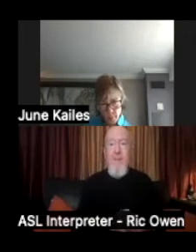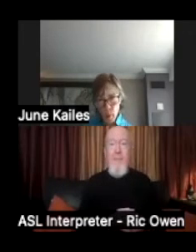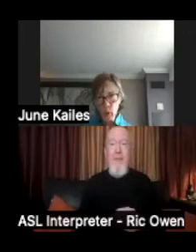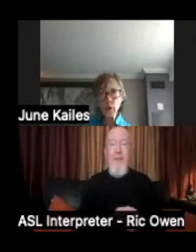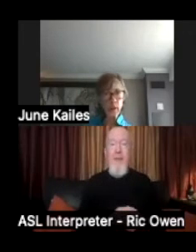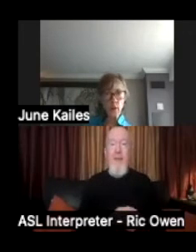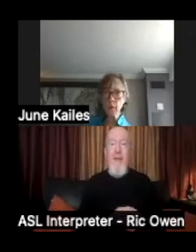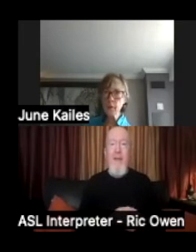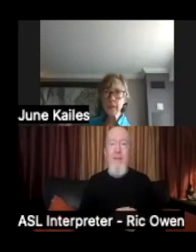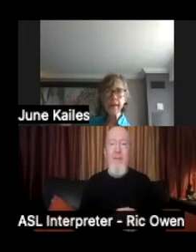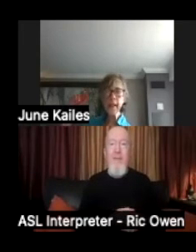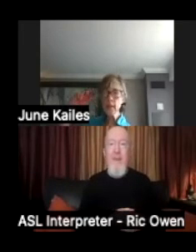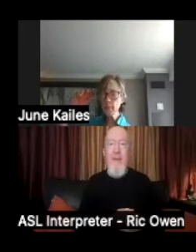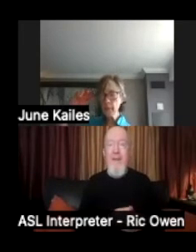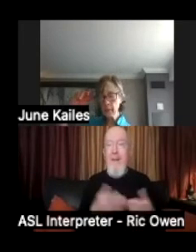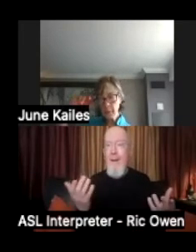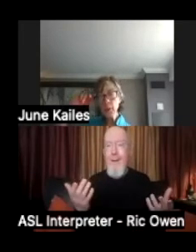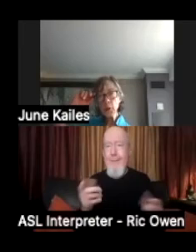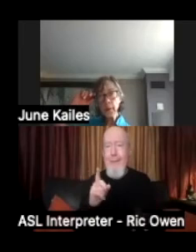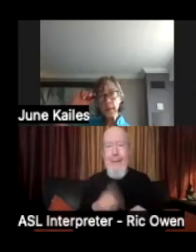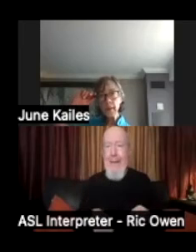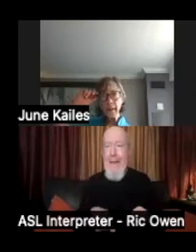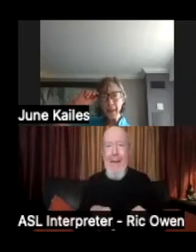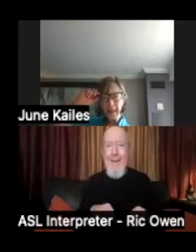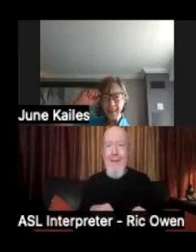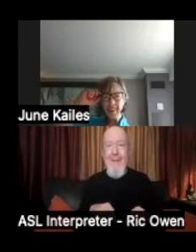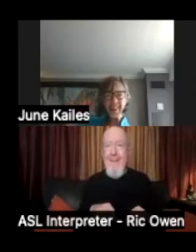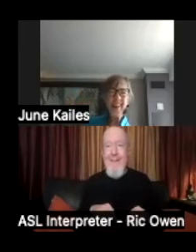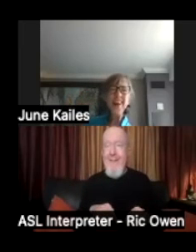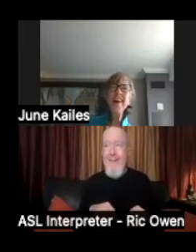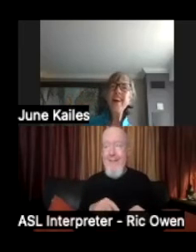really smoke signal communication, but close to it.